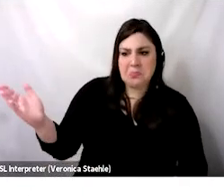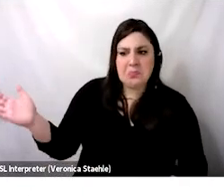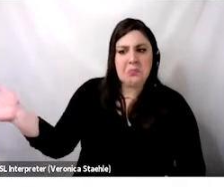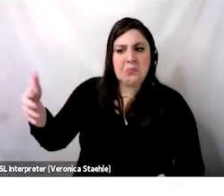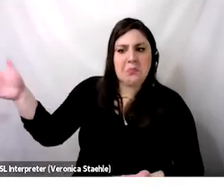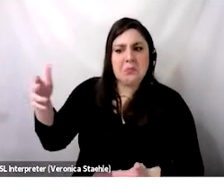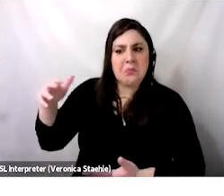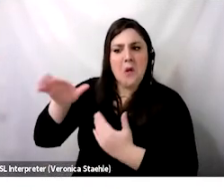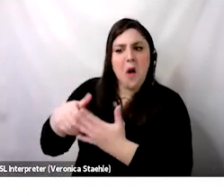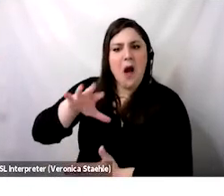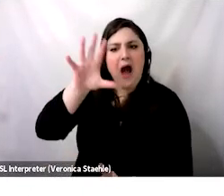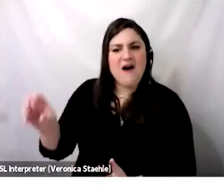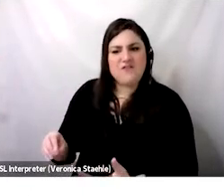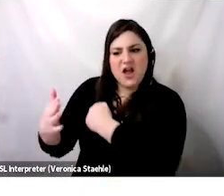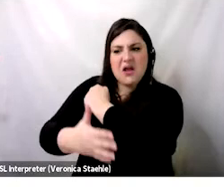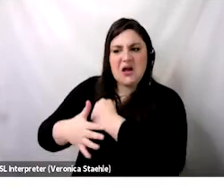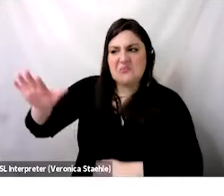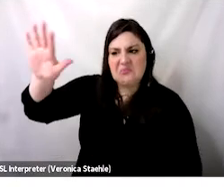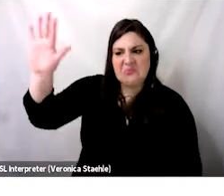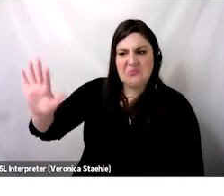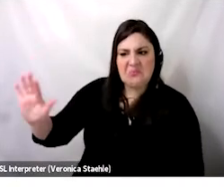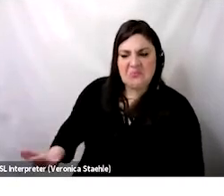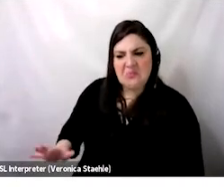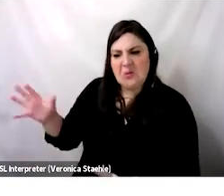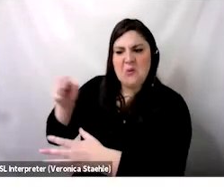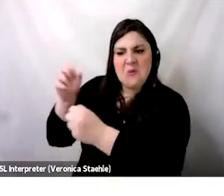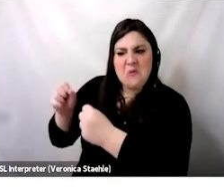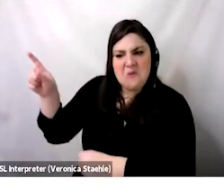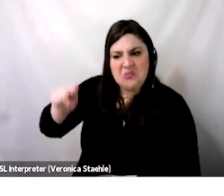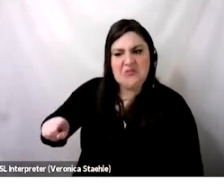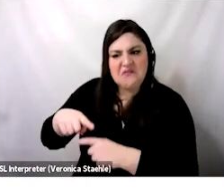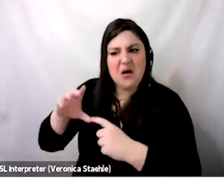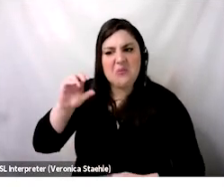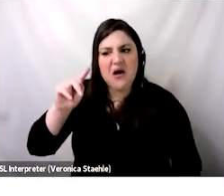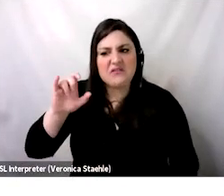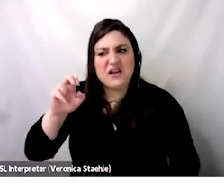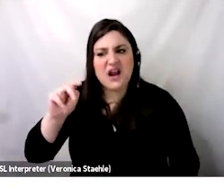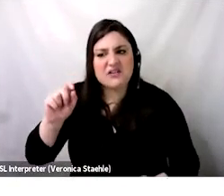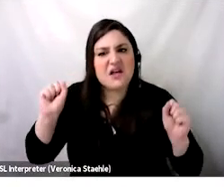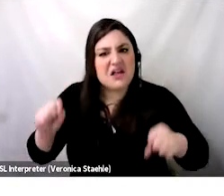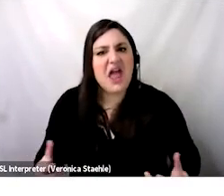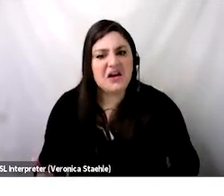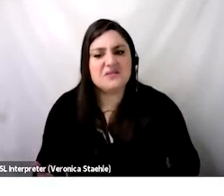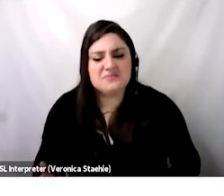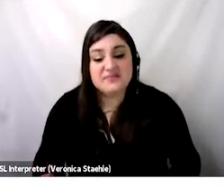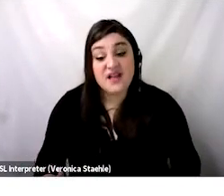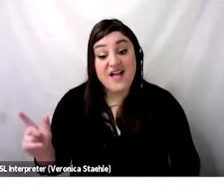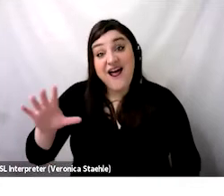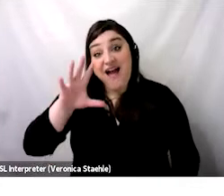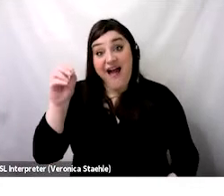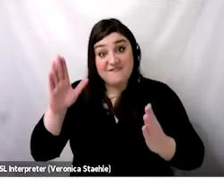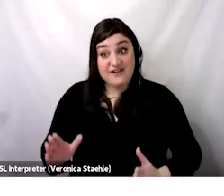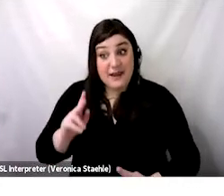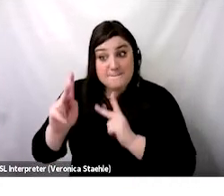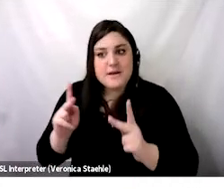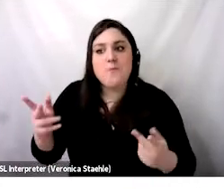namely Africans. And Africans had a natural immunity to yellow fever and